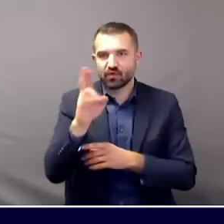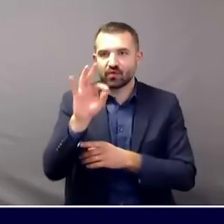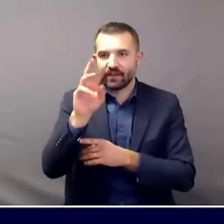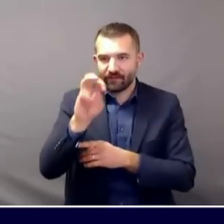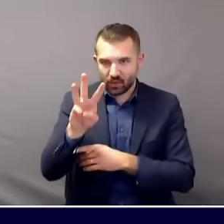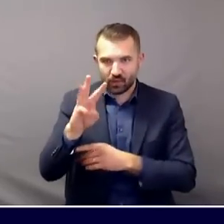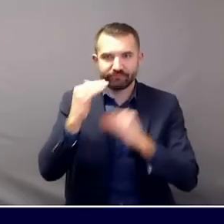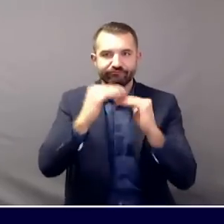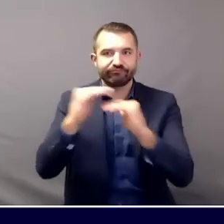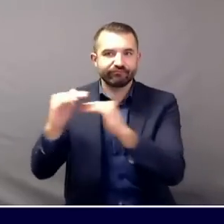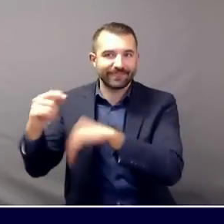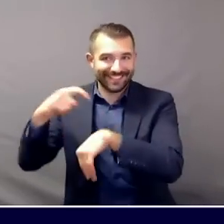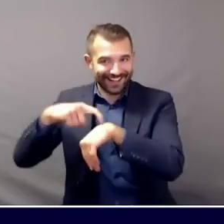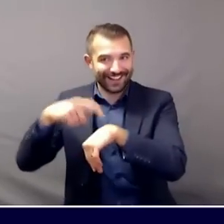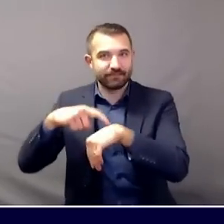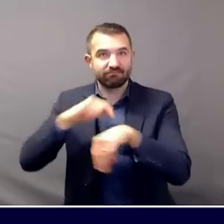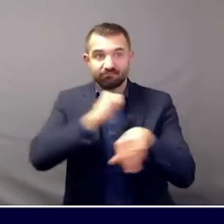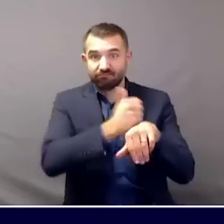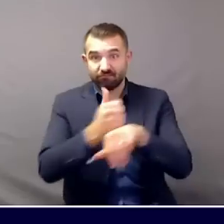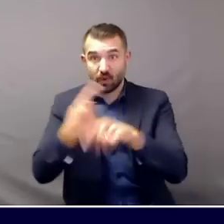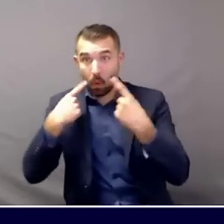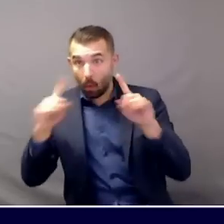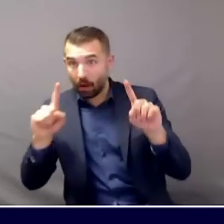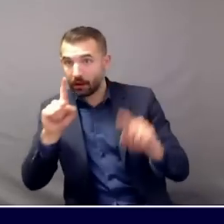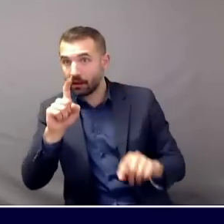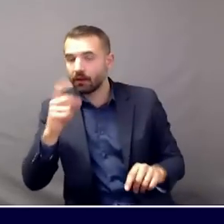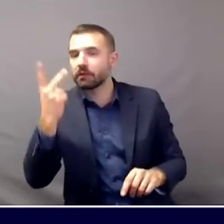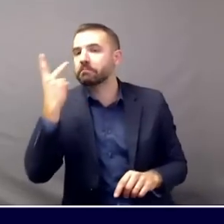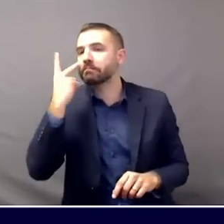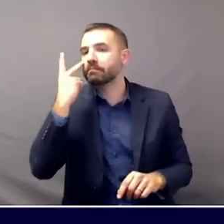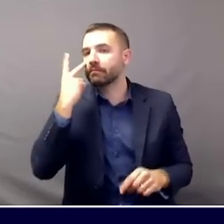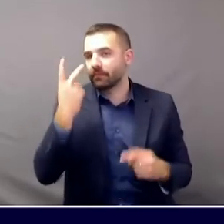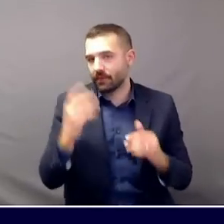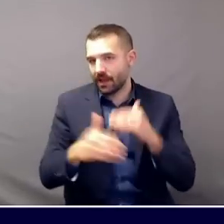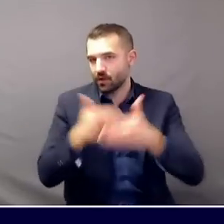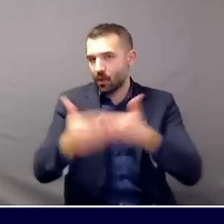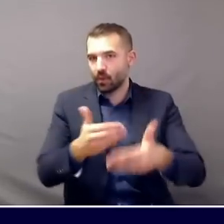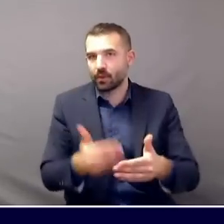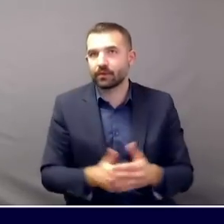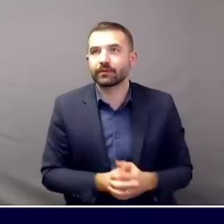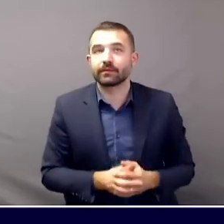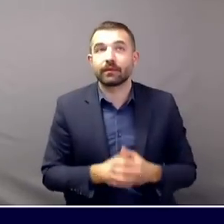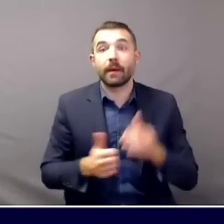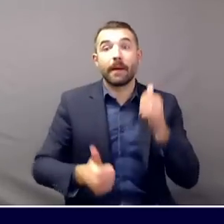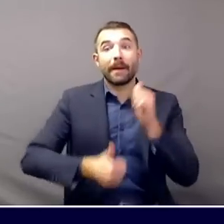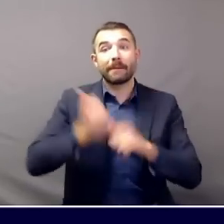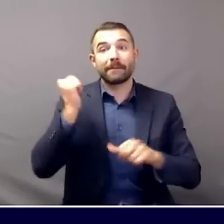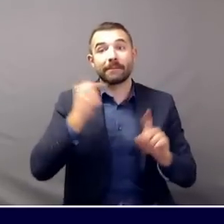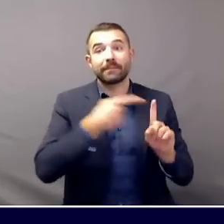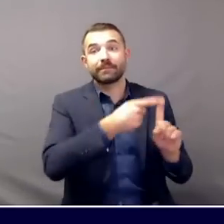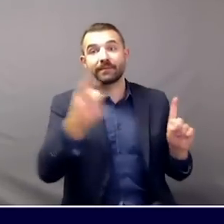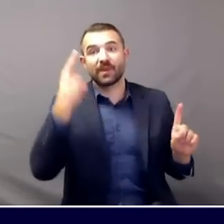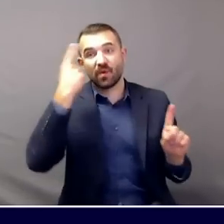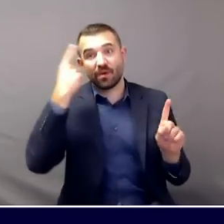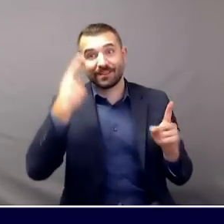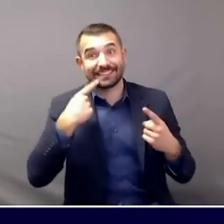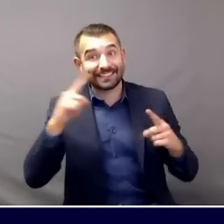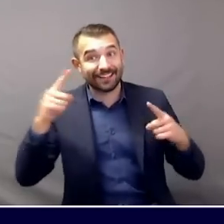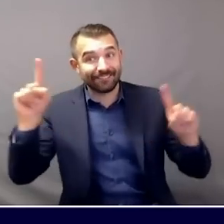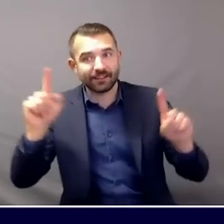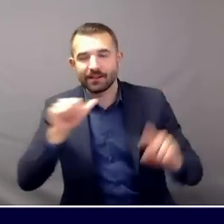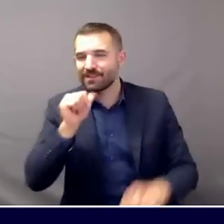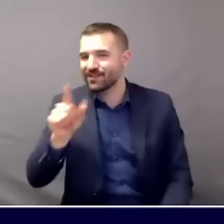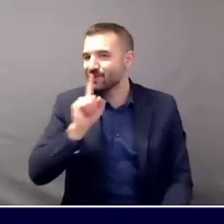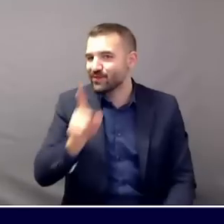is. I'm not sure that that's the most effective use of the most effective measure. But